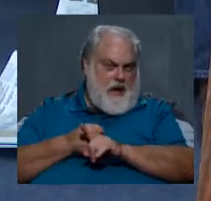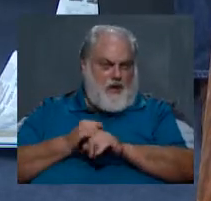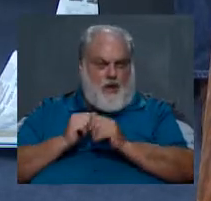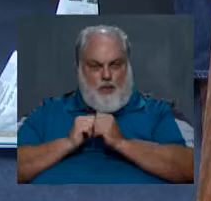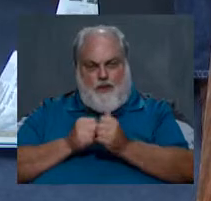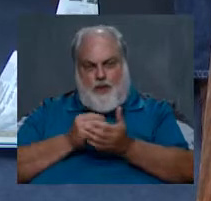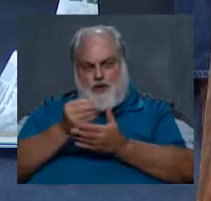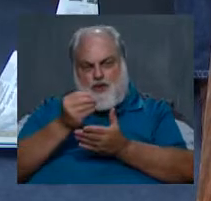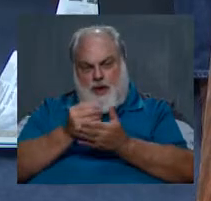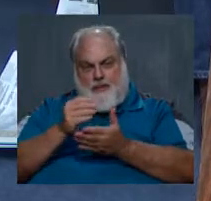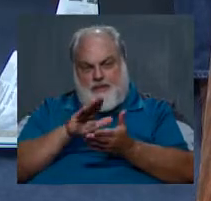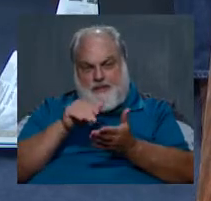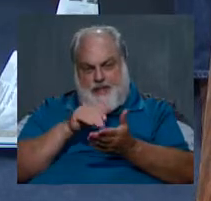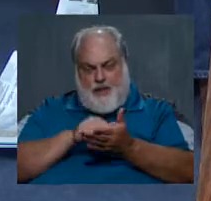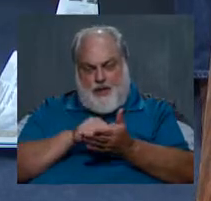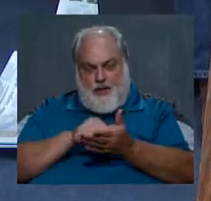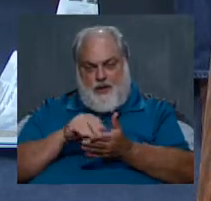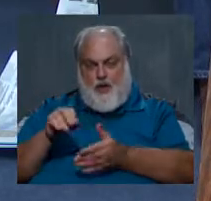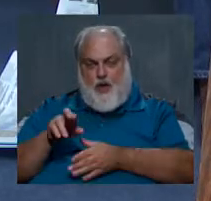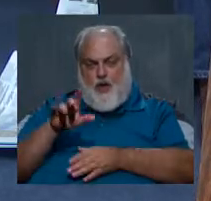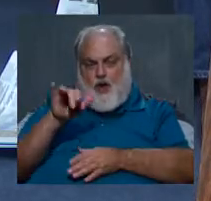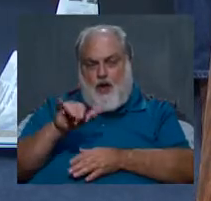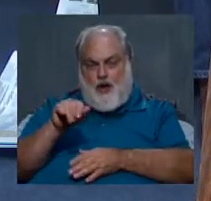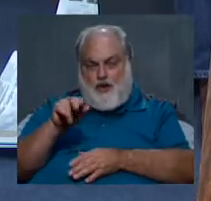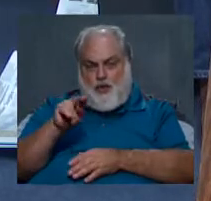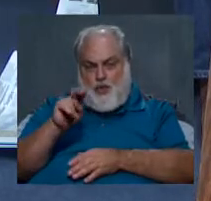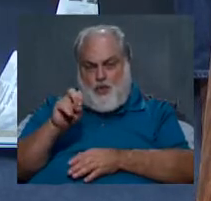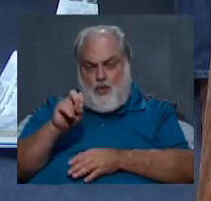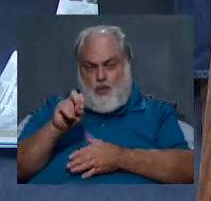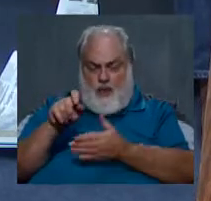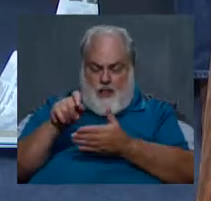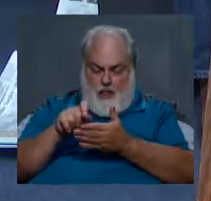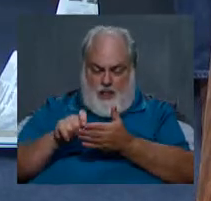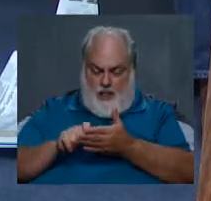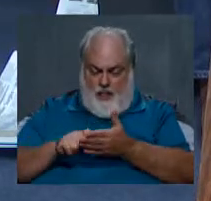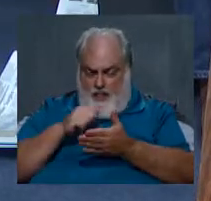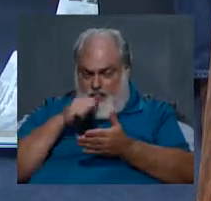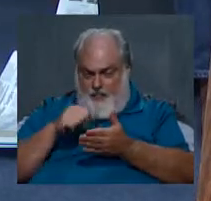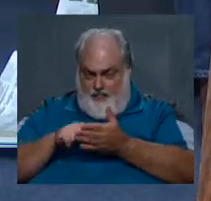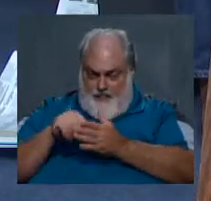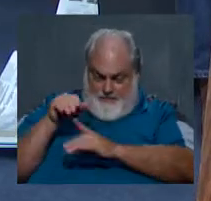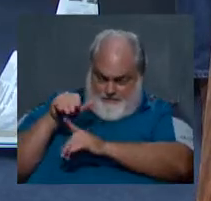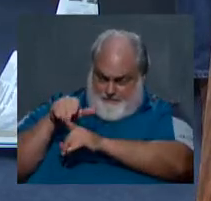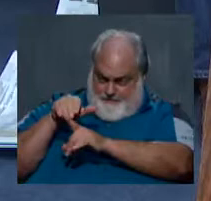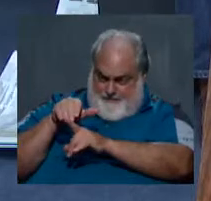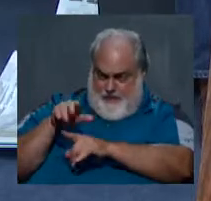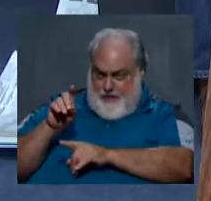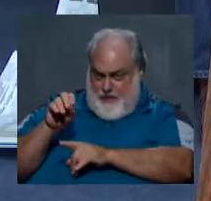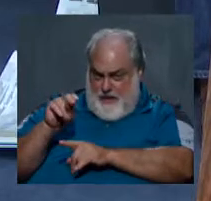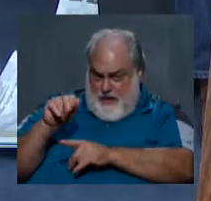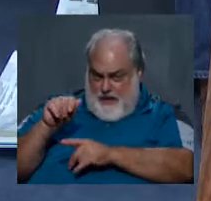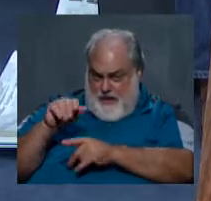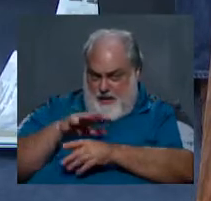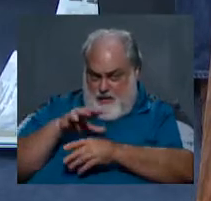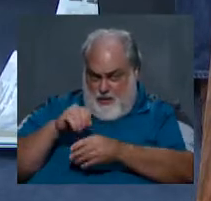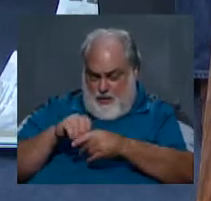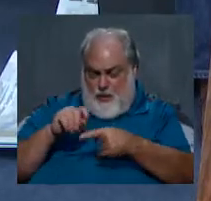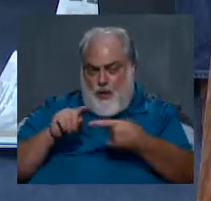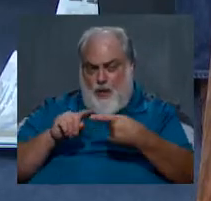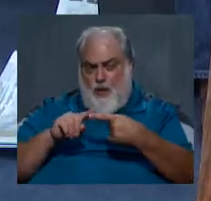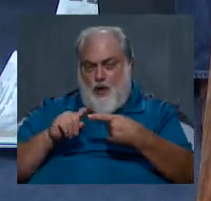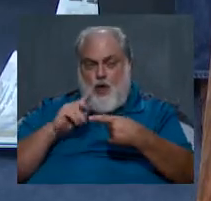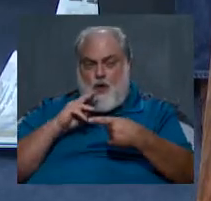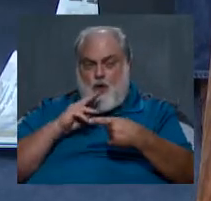early June, I wrote a letter to Donna James expressing those concerns, which included drainage